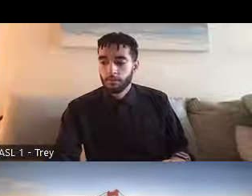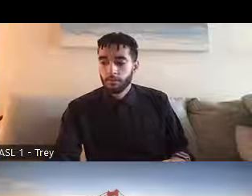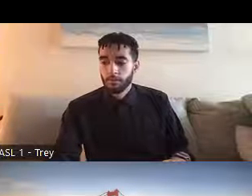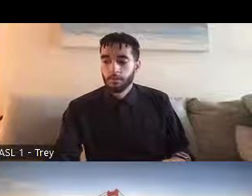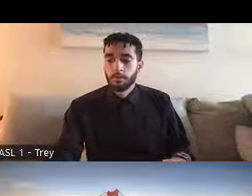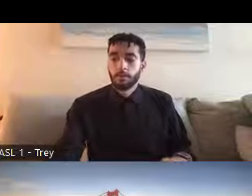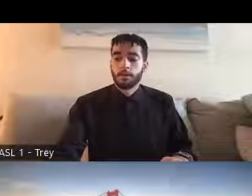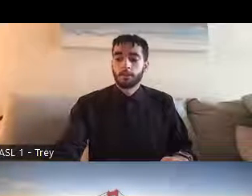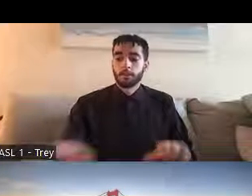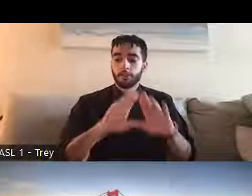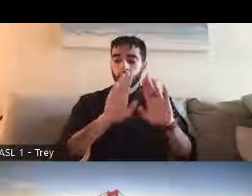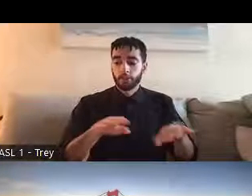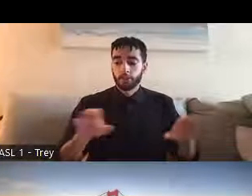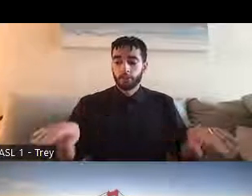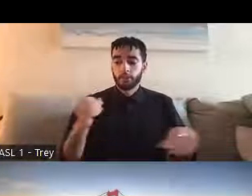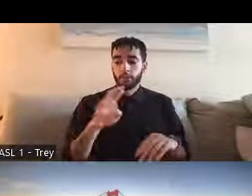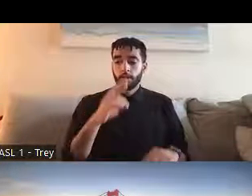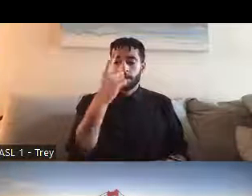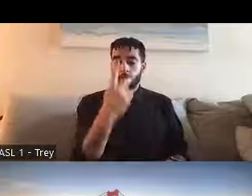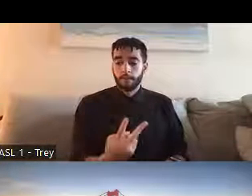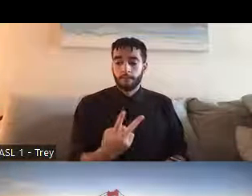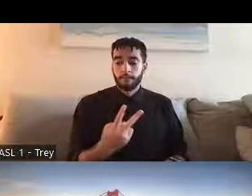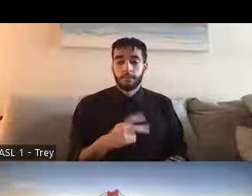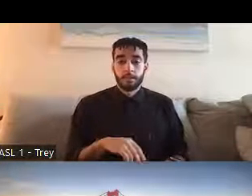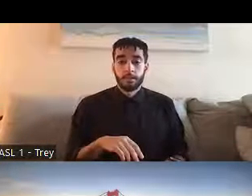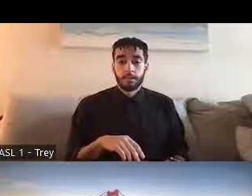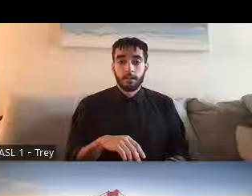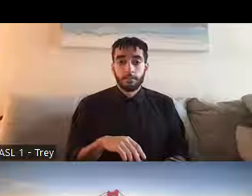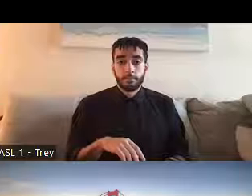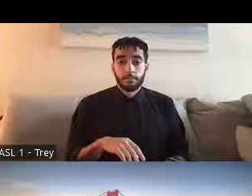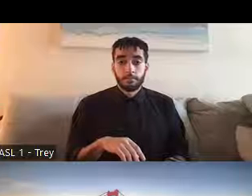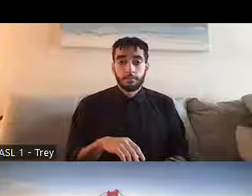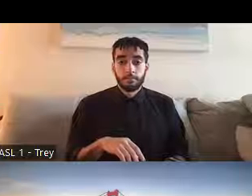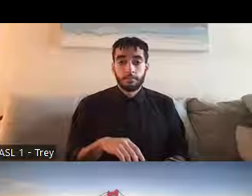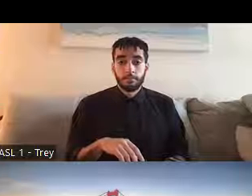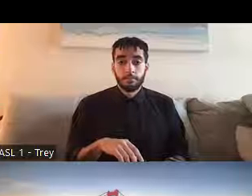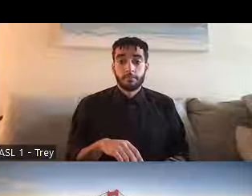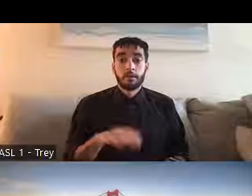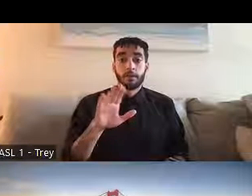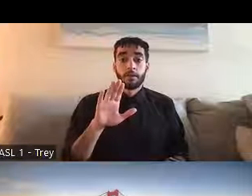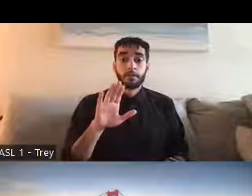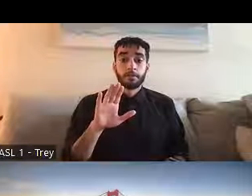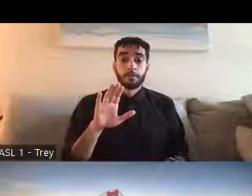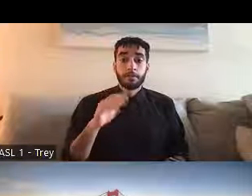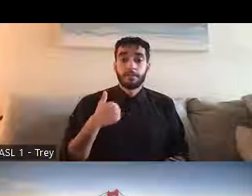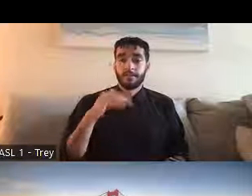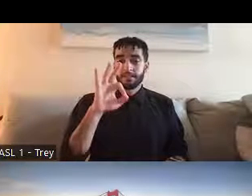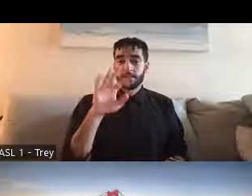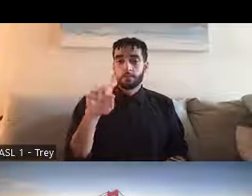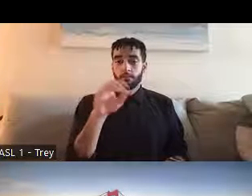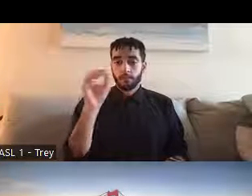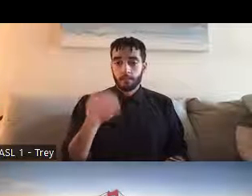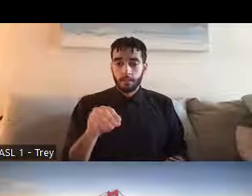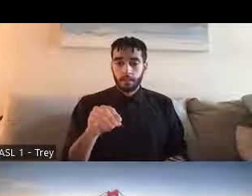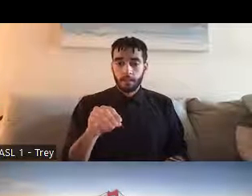half, and a third are spouses caring for partners. Looking at the conditions, you see that 91% of the care recipients have